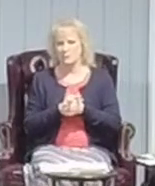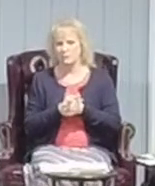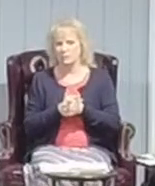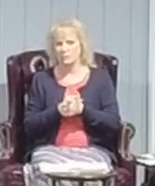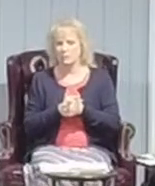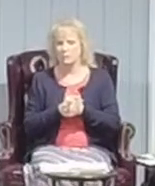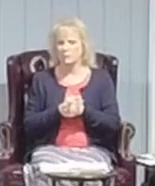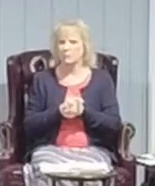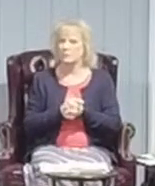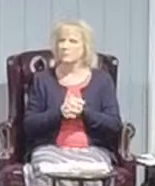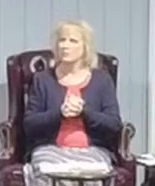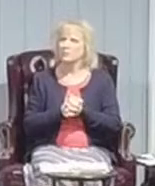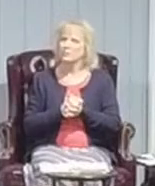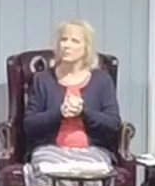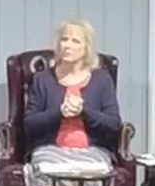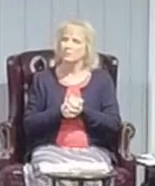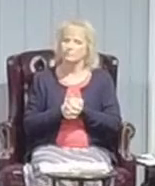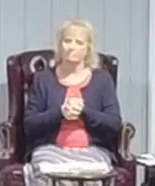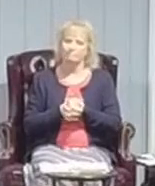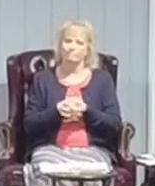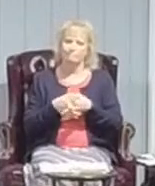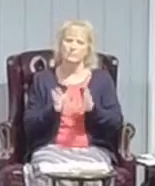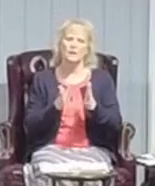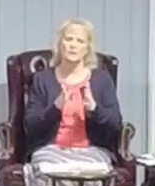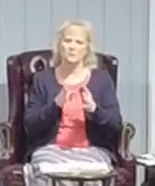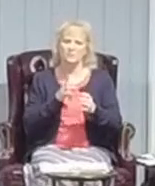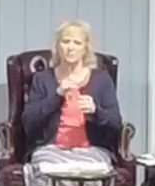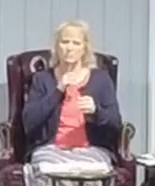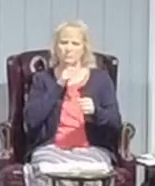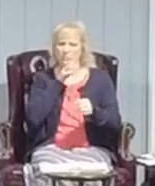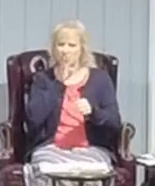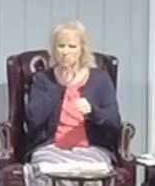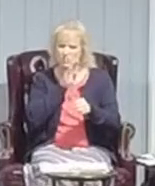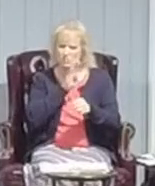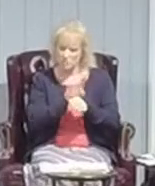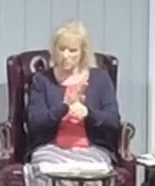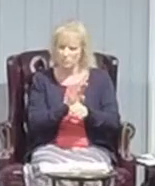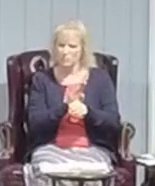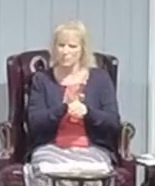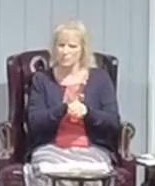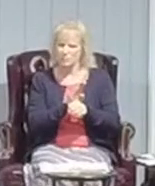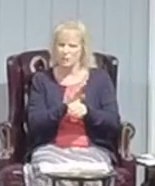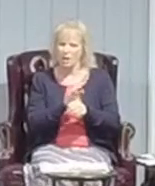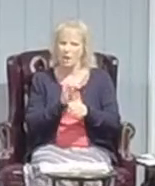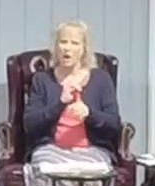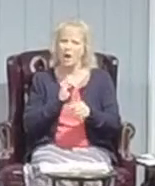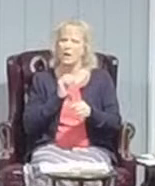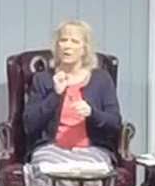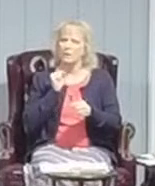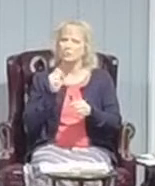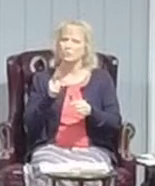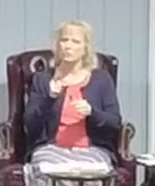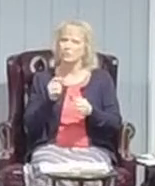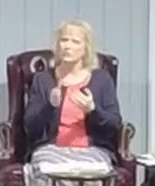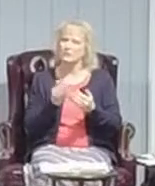man, I'll tell you what, this gets serious. I shouldn't easily go through this. It